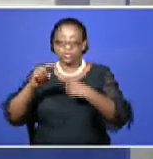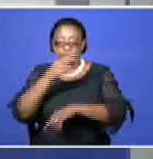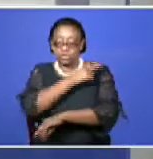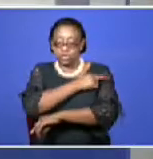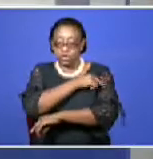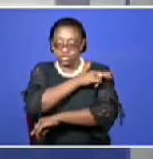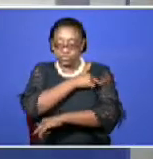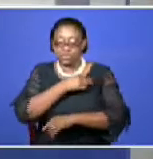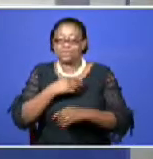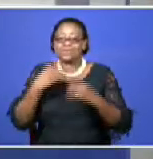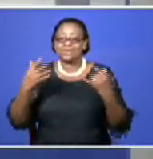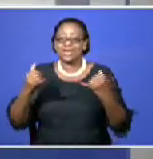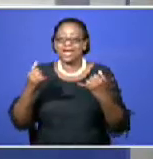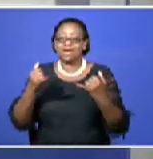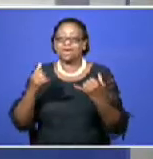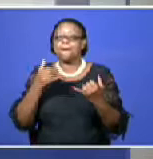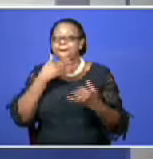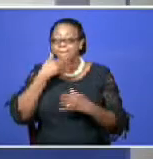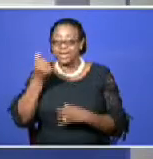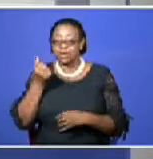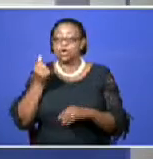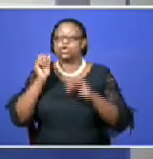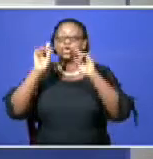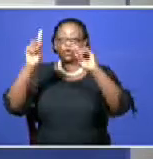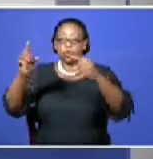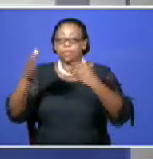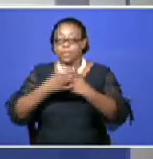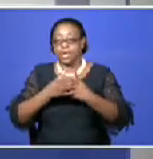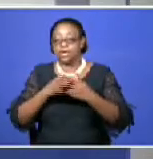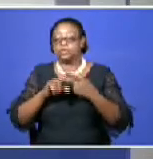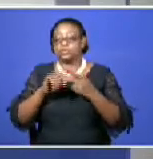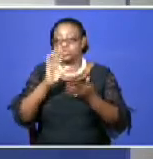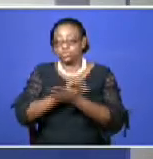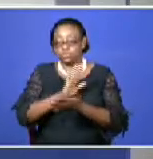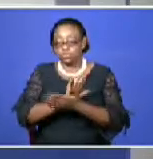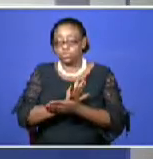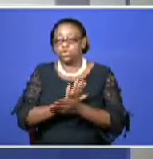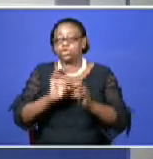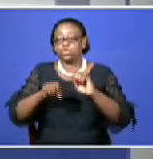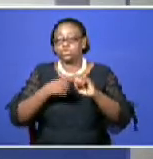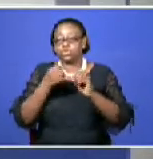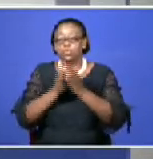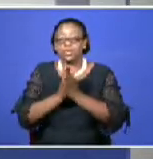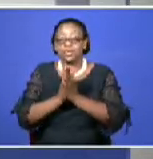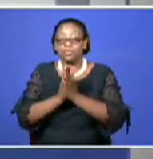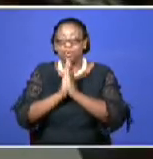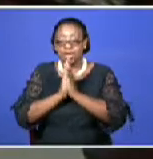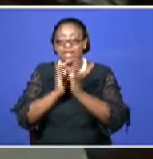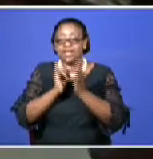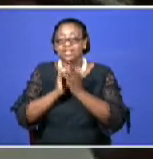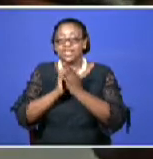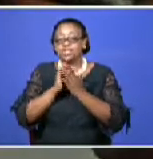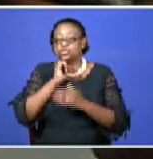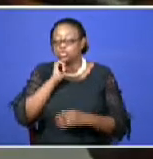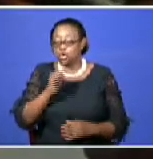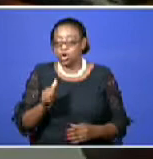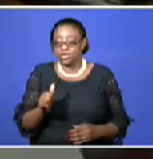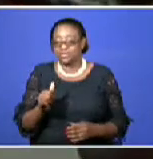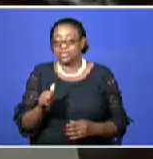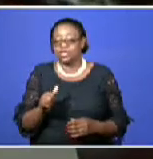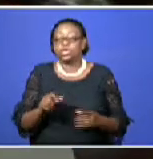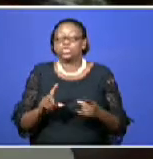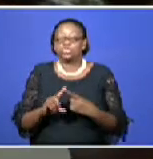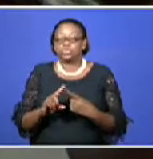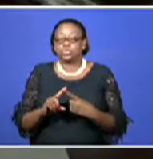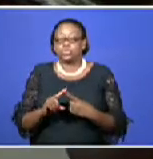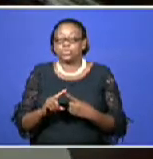was asked what is being done to ensure that the disease does not spread. Of course, we encourage our parents and